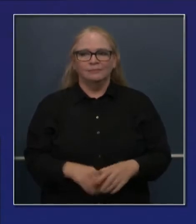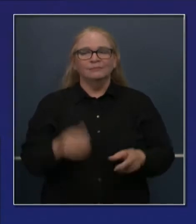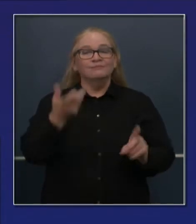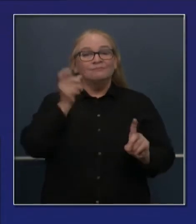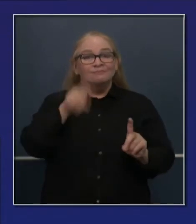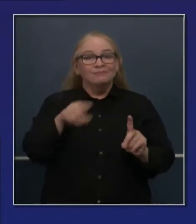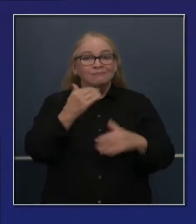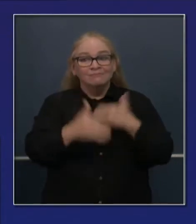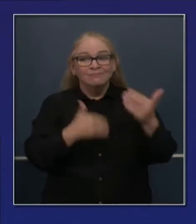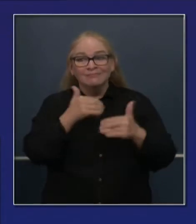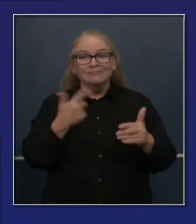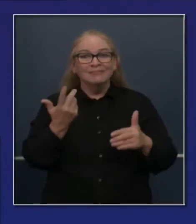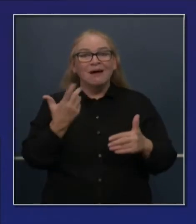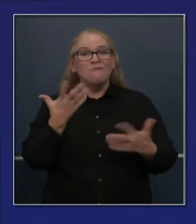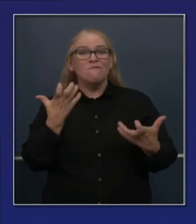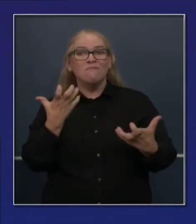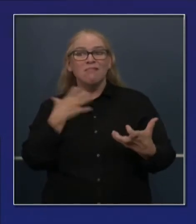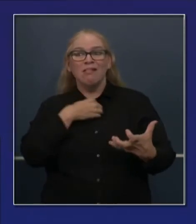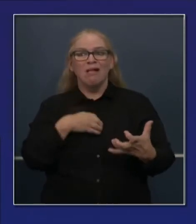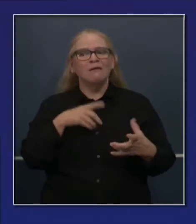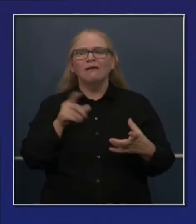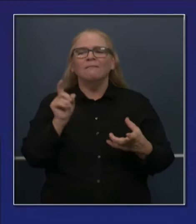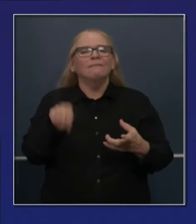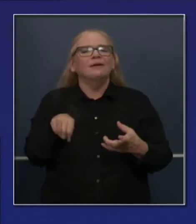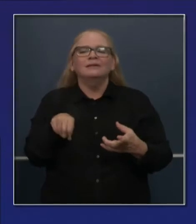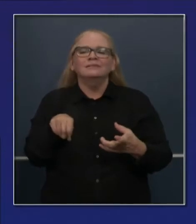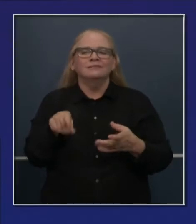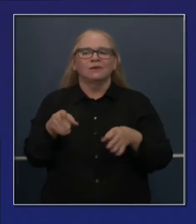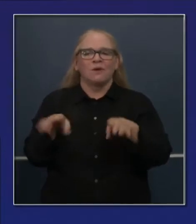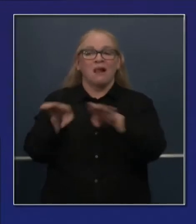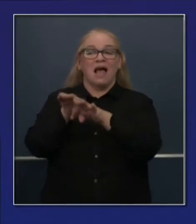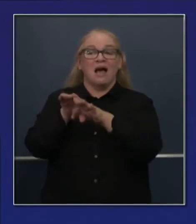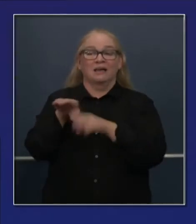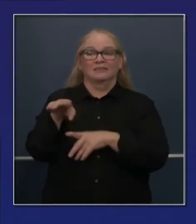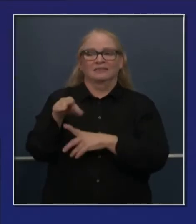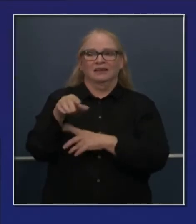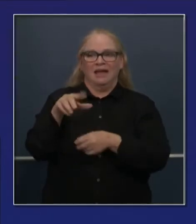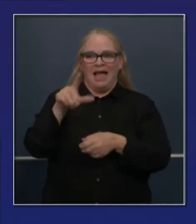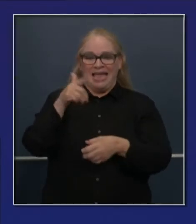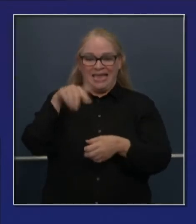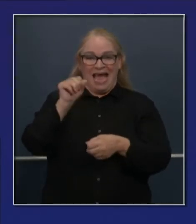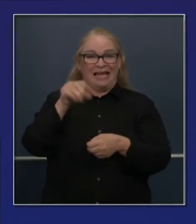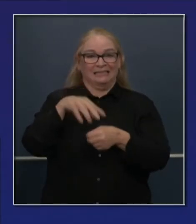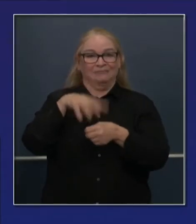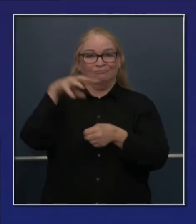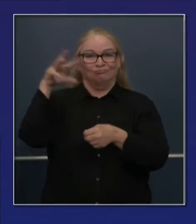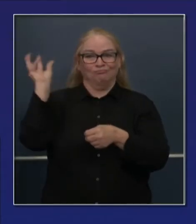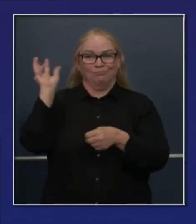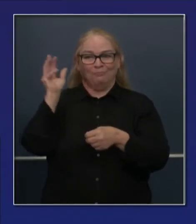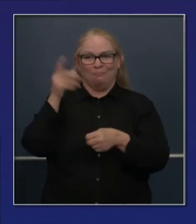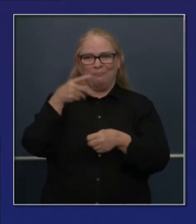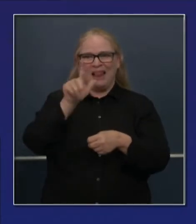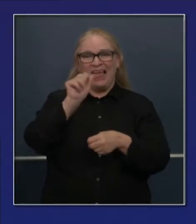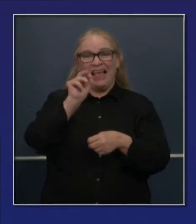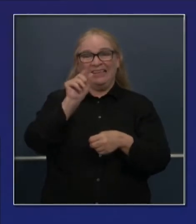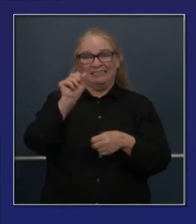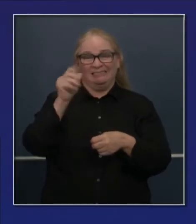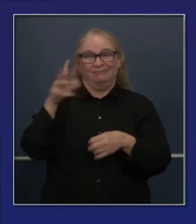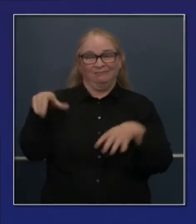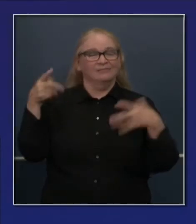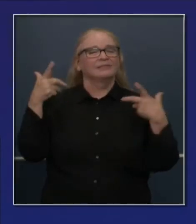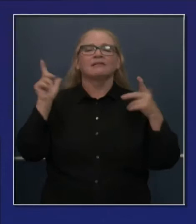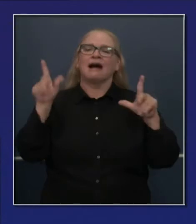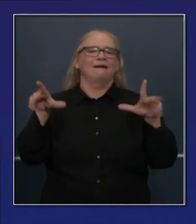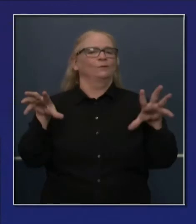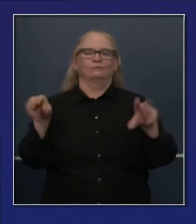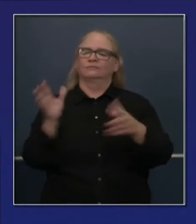down polluting gas plants, and a desire to go from old to the new, in that transition and the